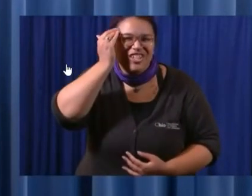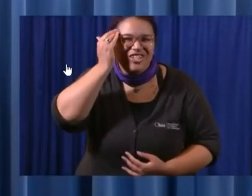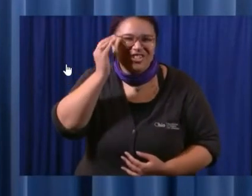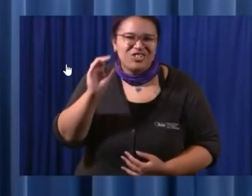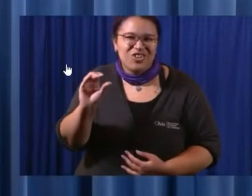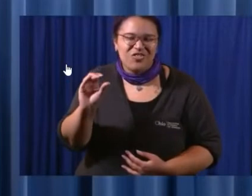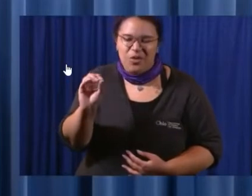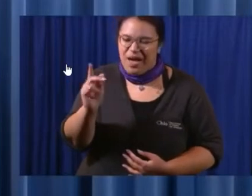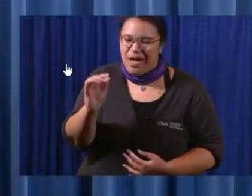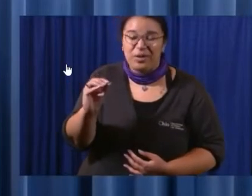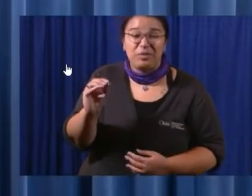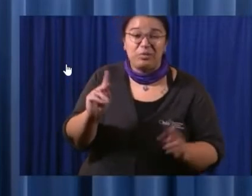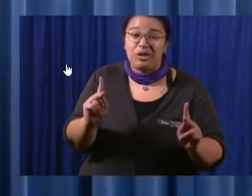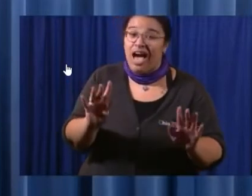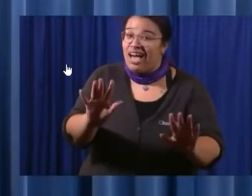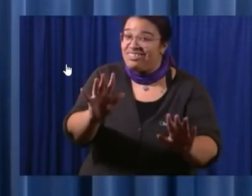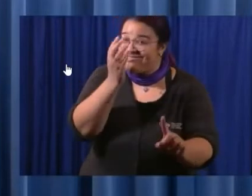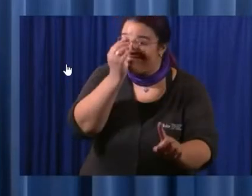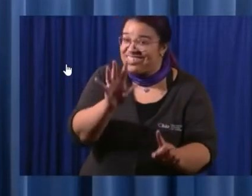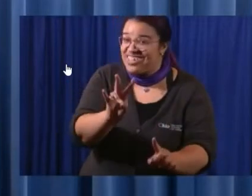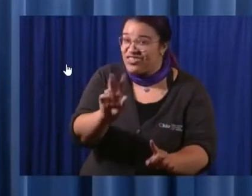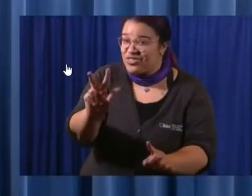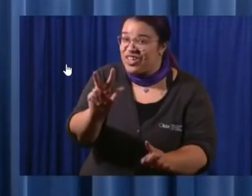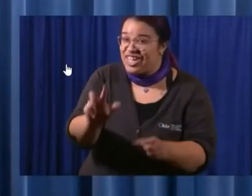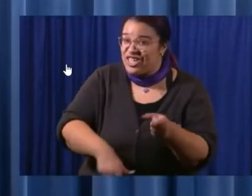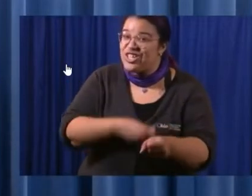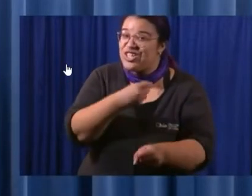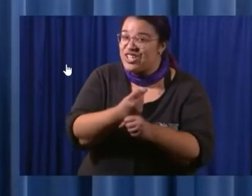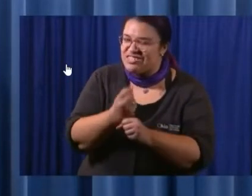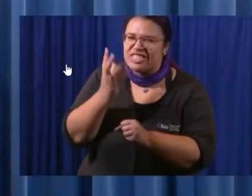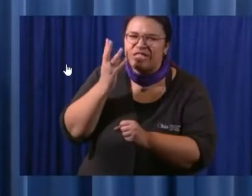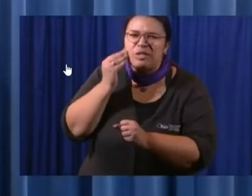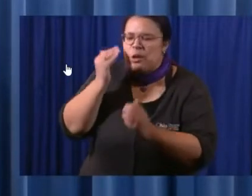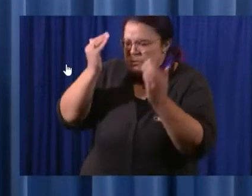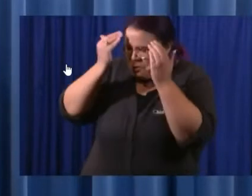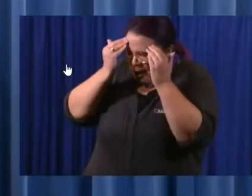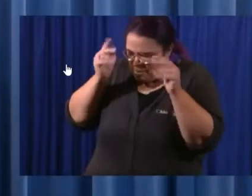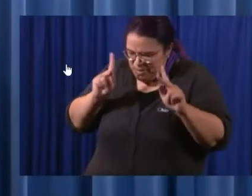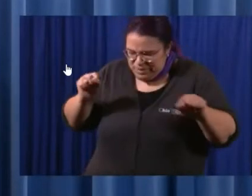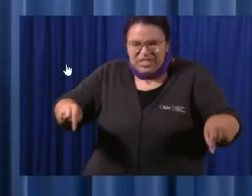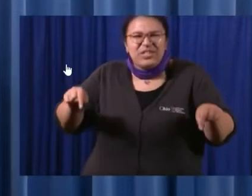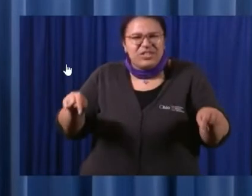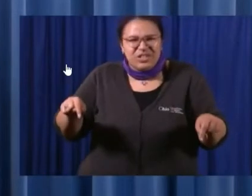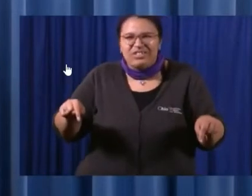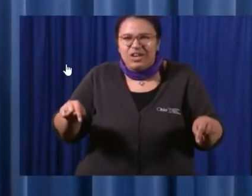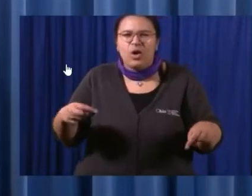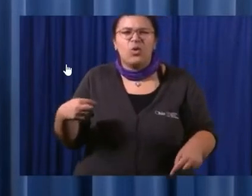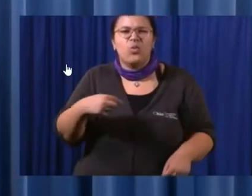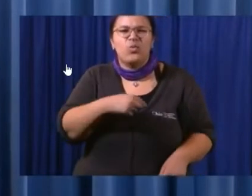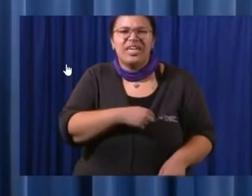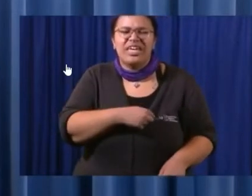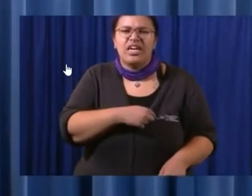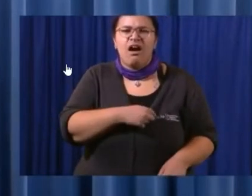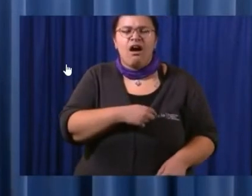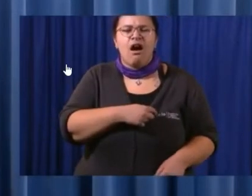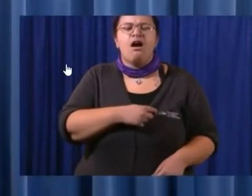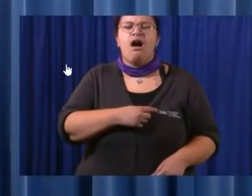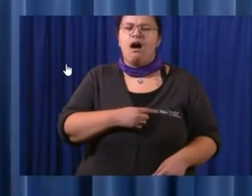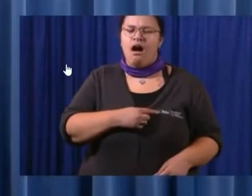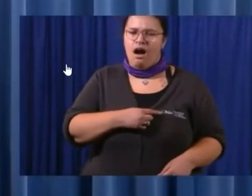73 years worth of experience, is that we are a people that are practical. We work hard. We look at the